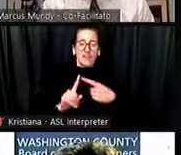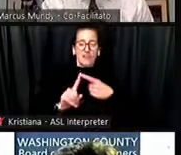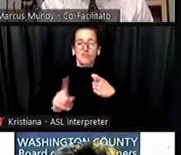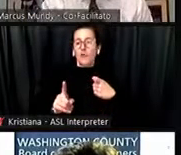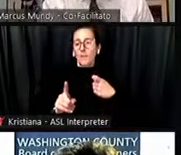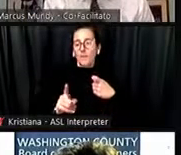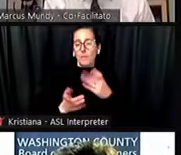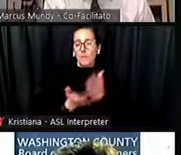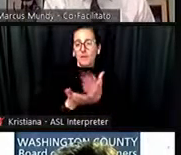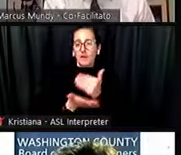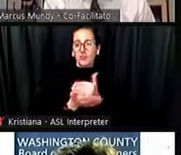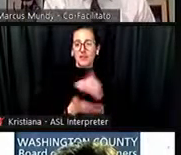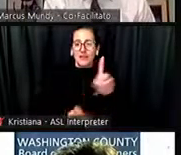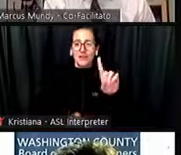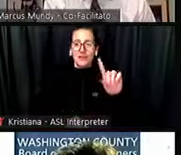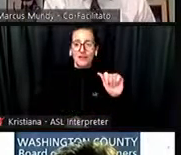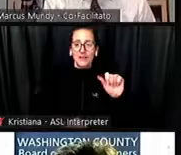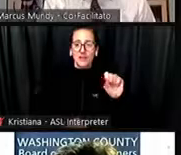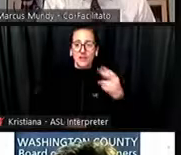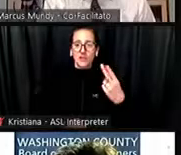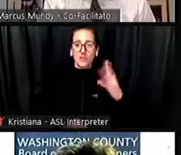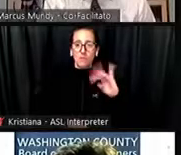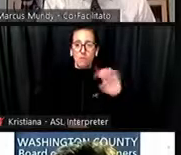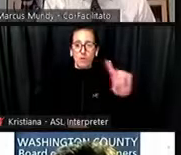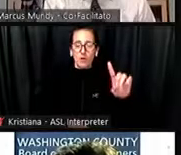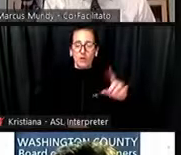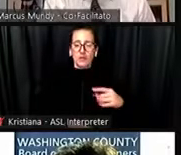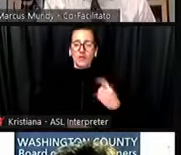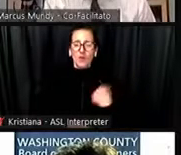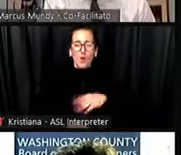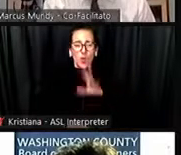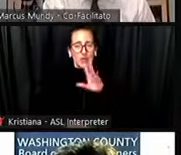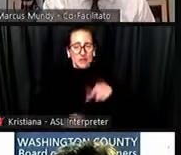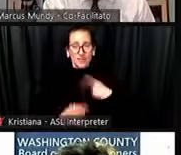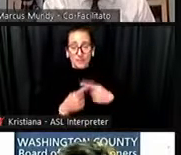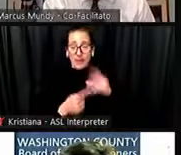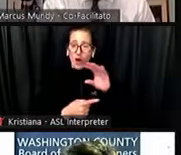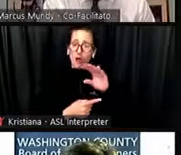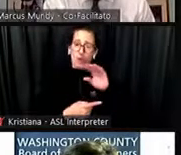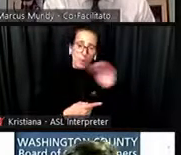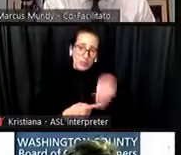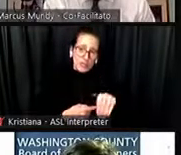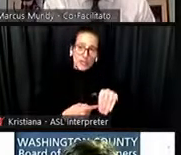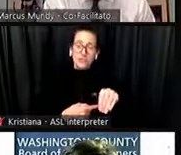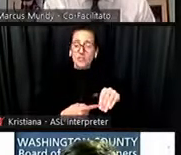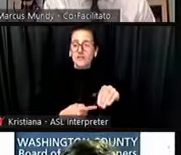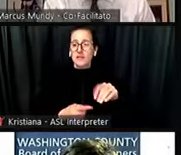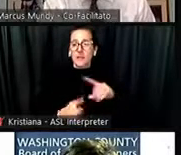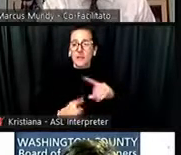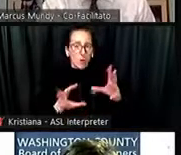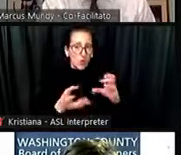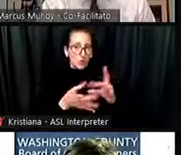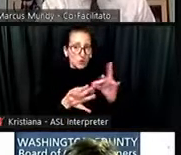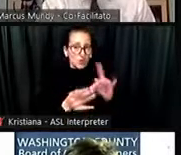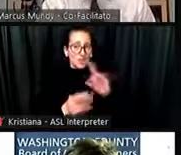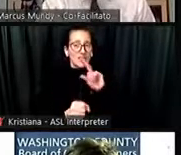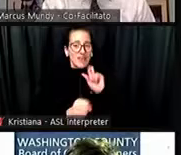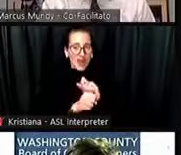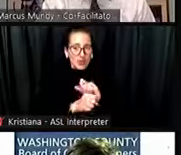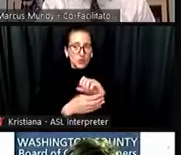dashboard. We talked a lot about percentages here, and I just wanted to point out that the actual dollar amounts for the